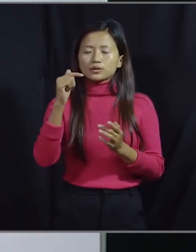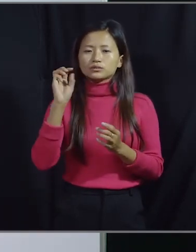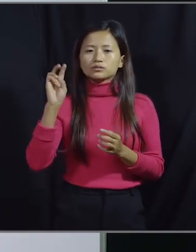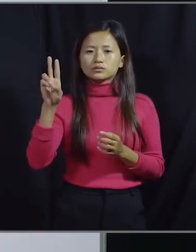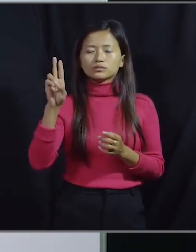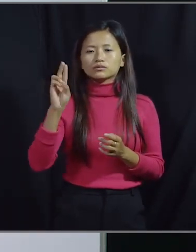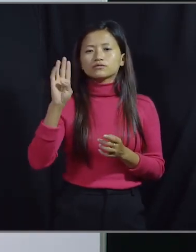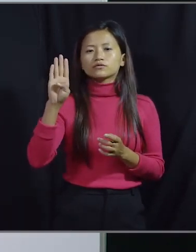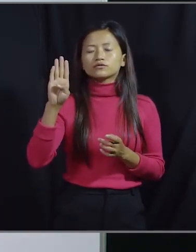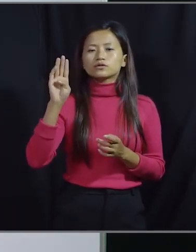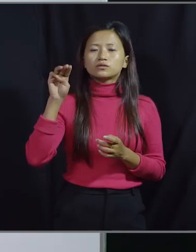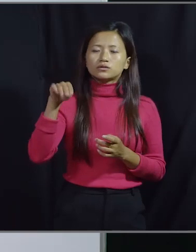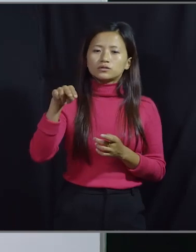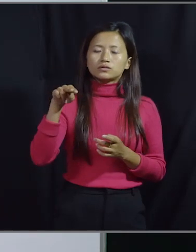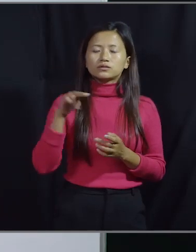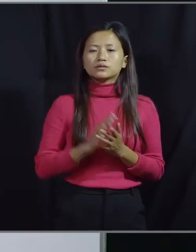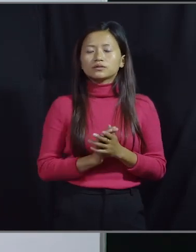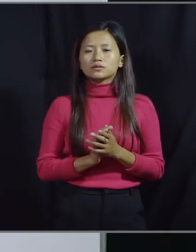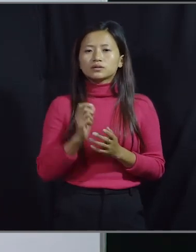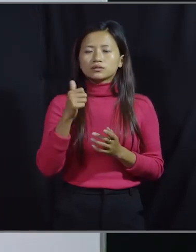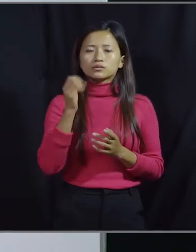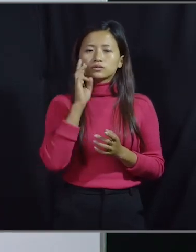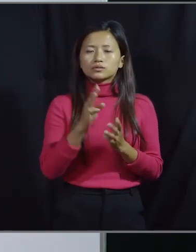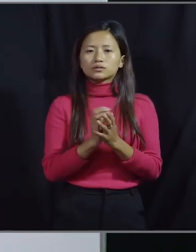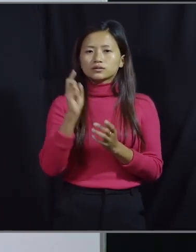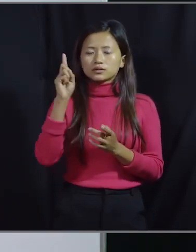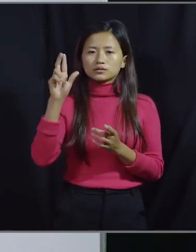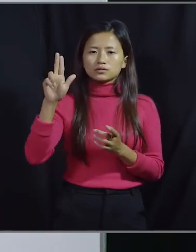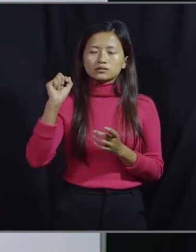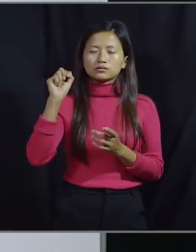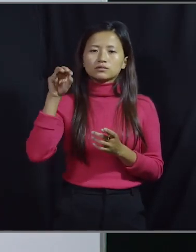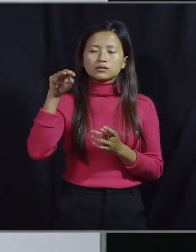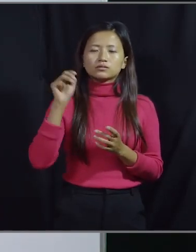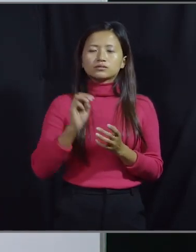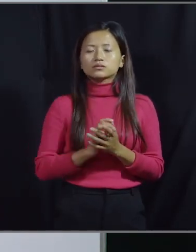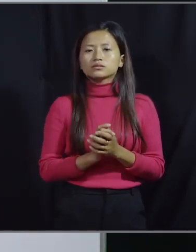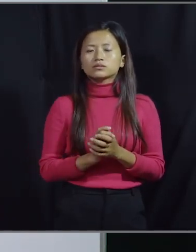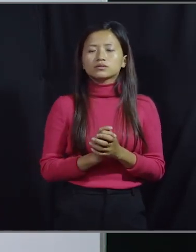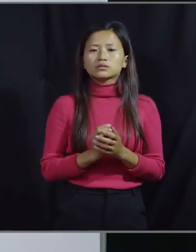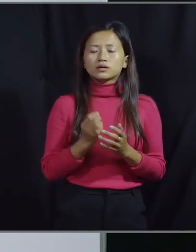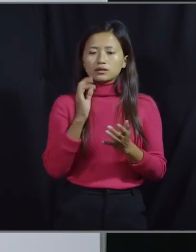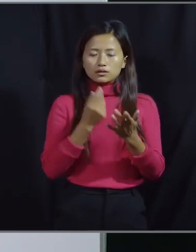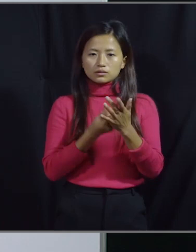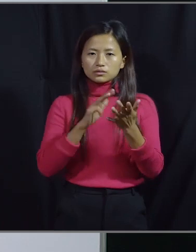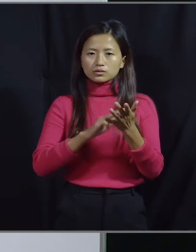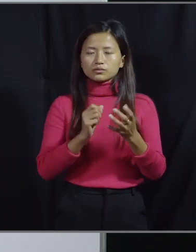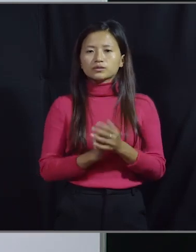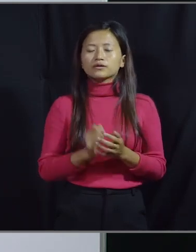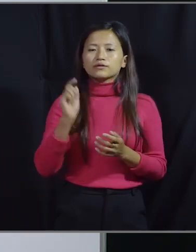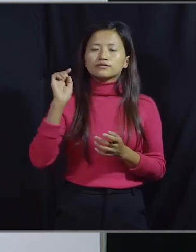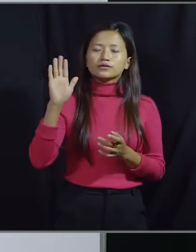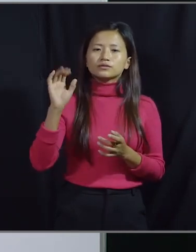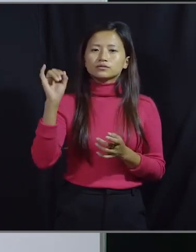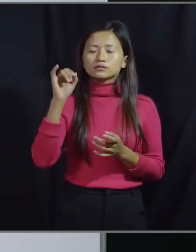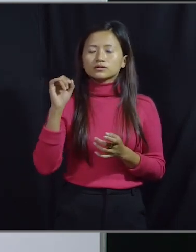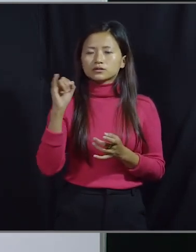2,400. And also value of goodwill is 18,000. Unrecorded investment is 13,560.